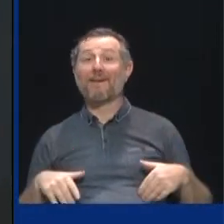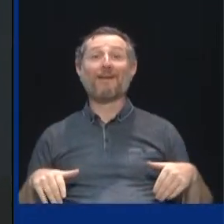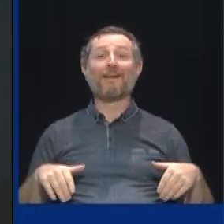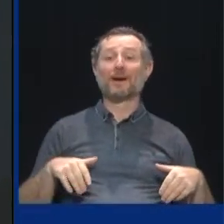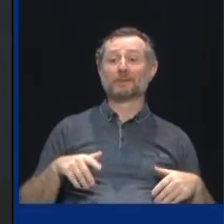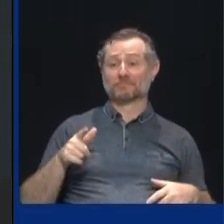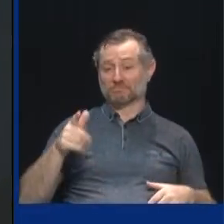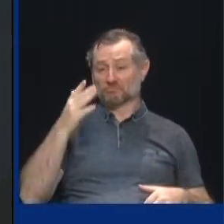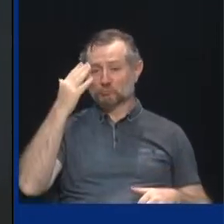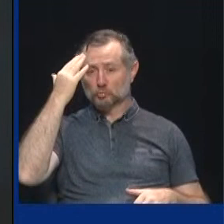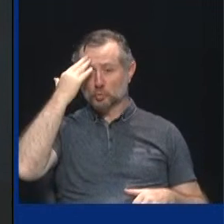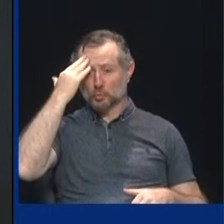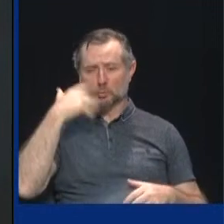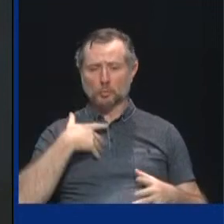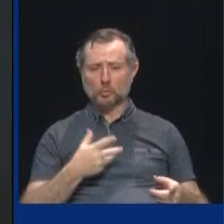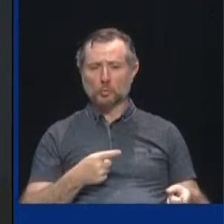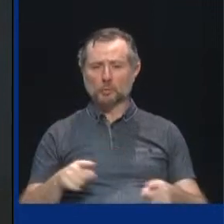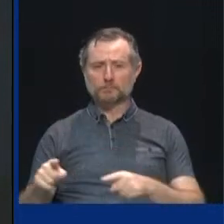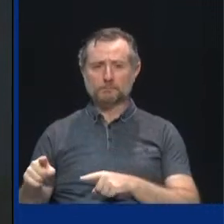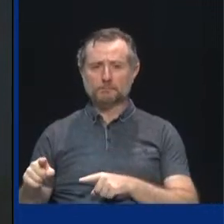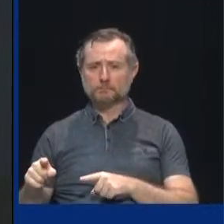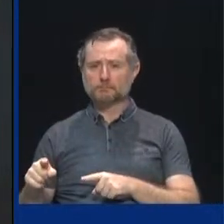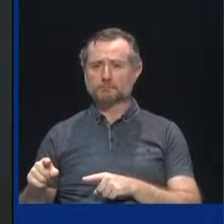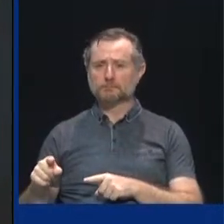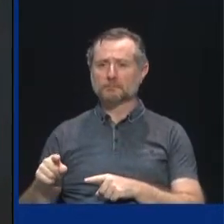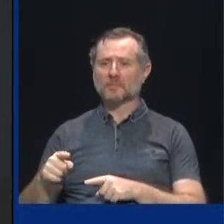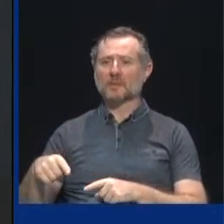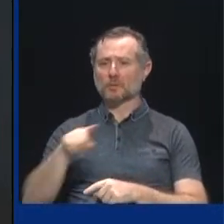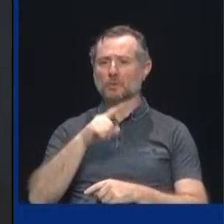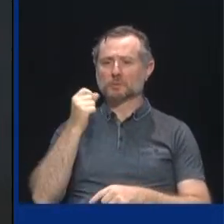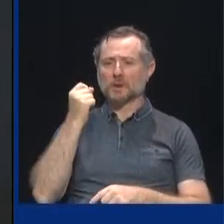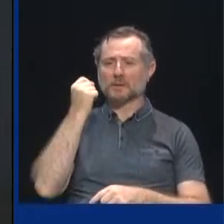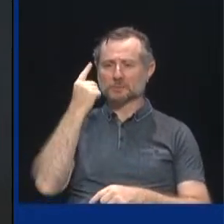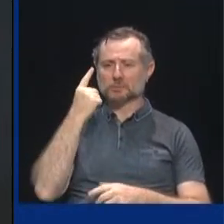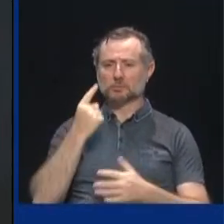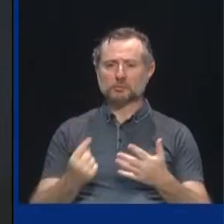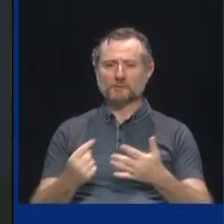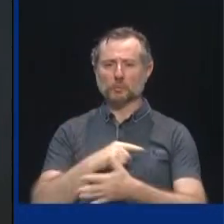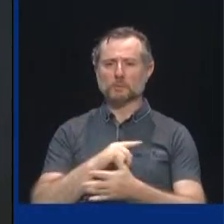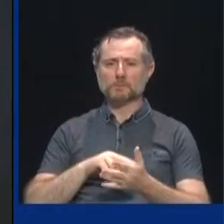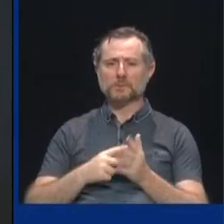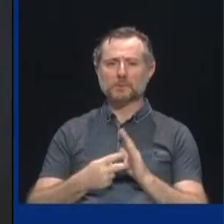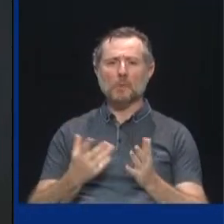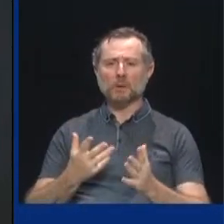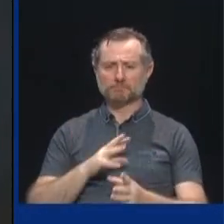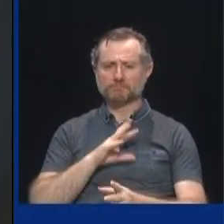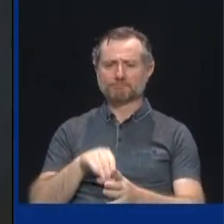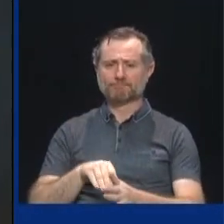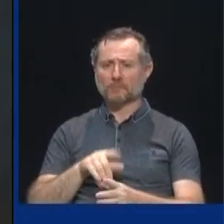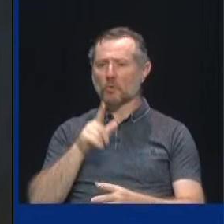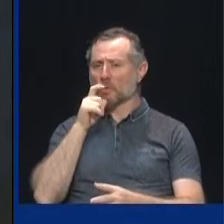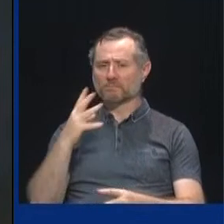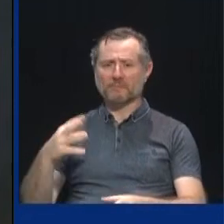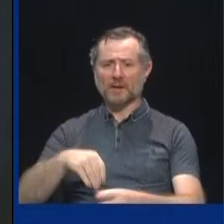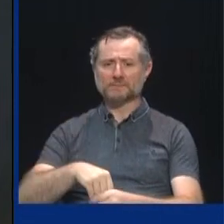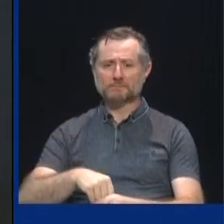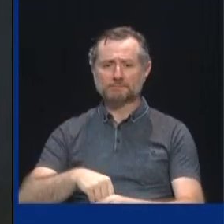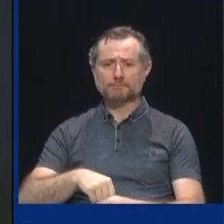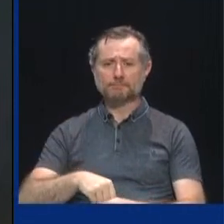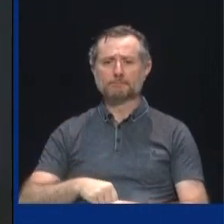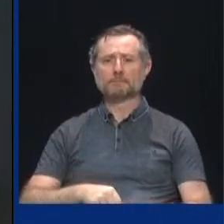on. They know what these reviews entail and who's involved. And when they get